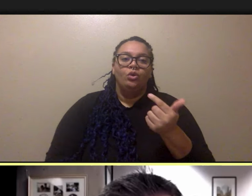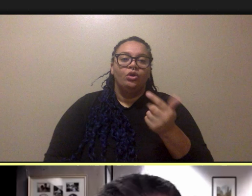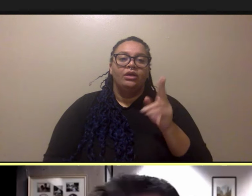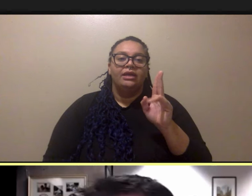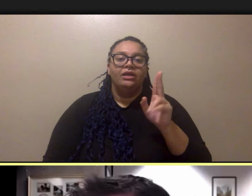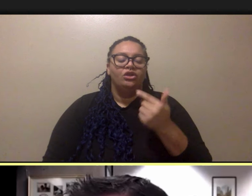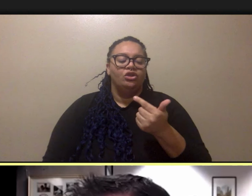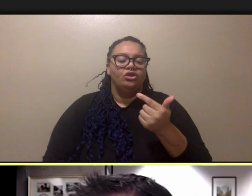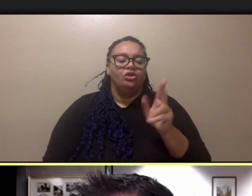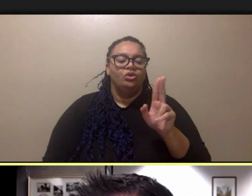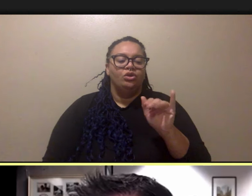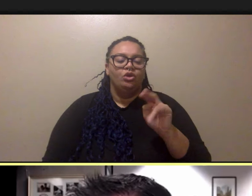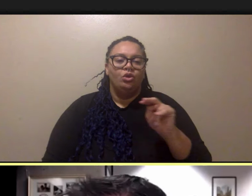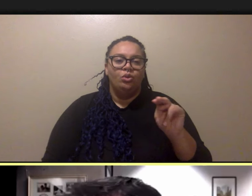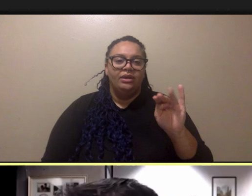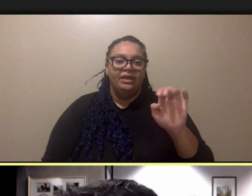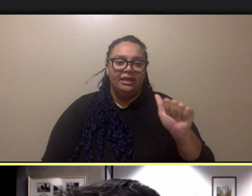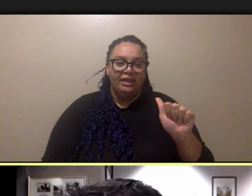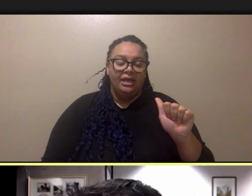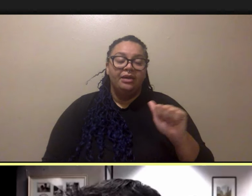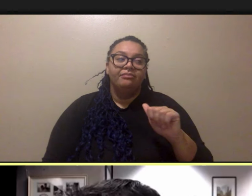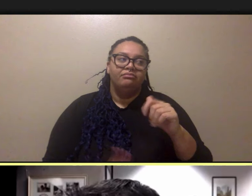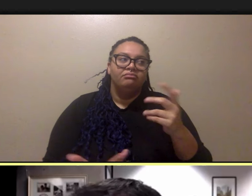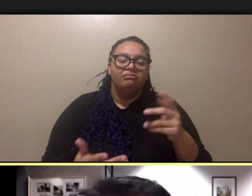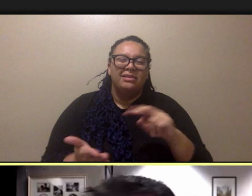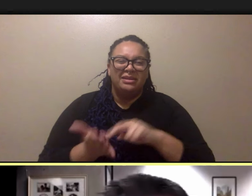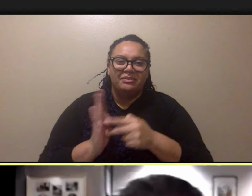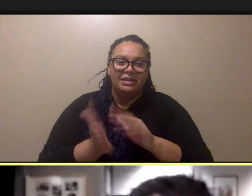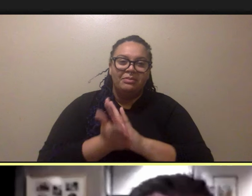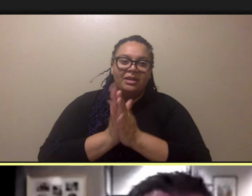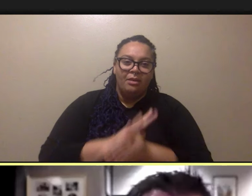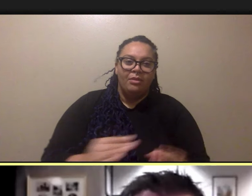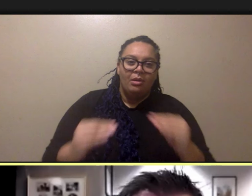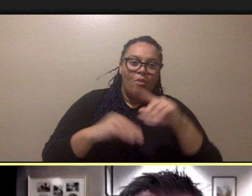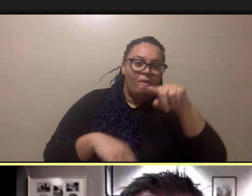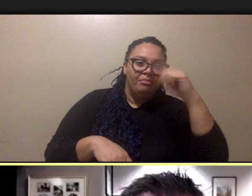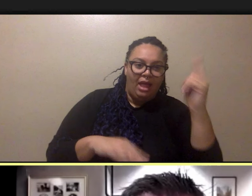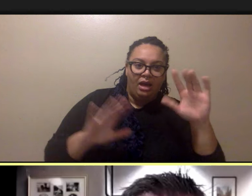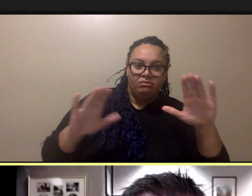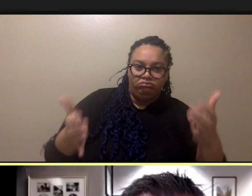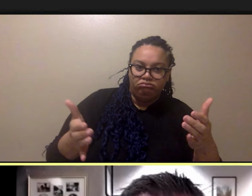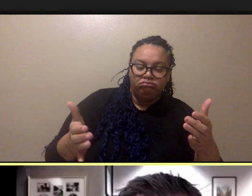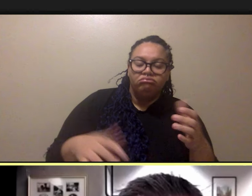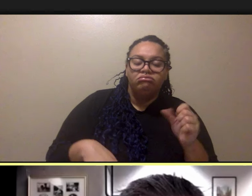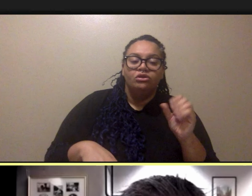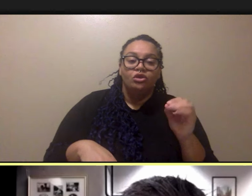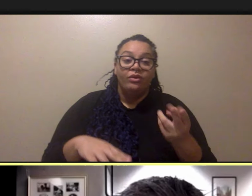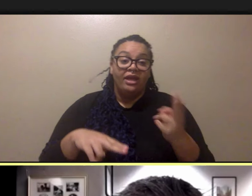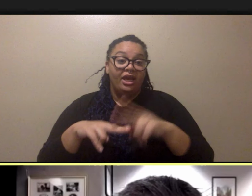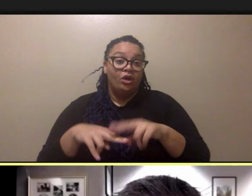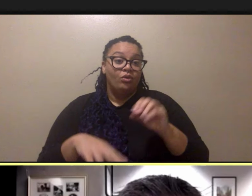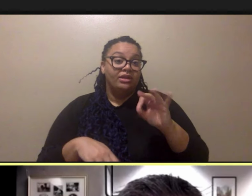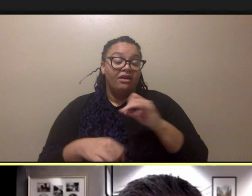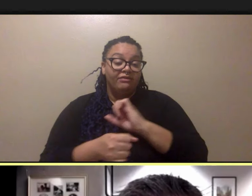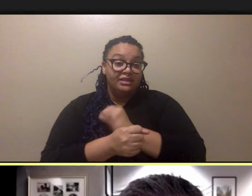colony because we're outpopulated now. So the increase of slave